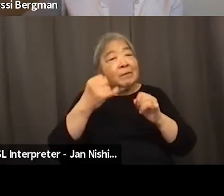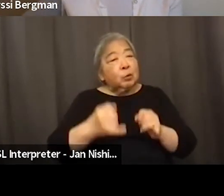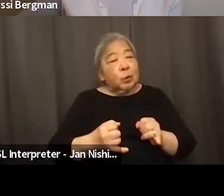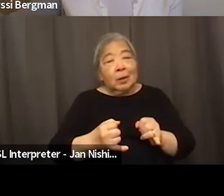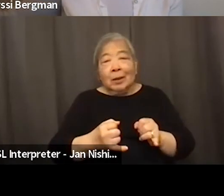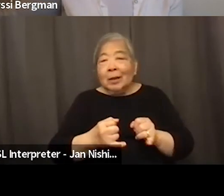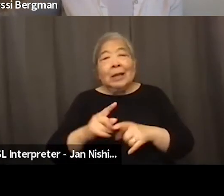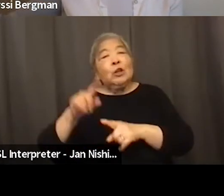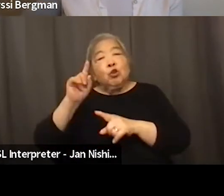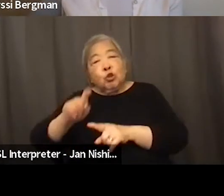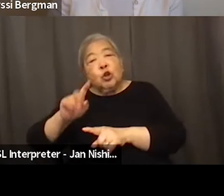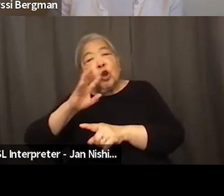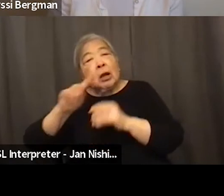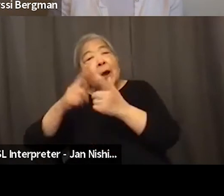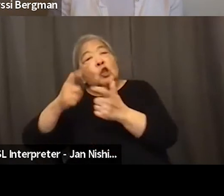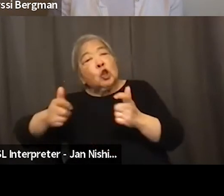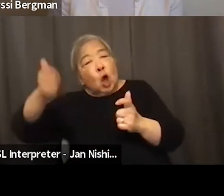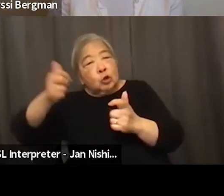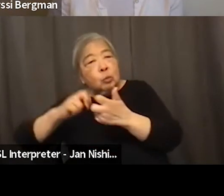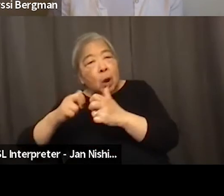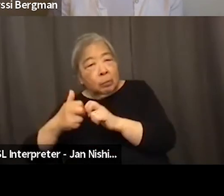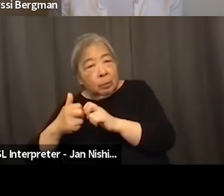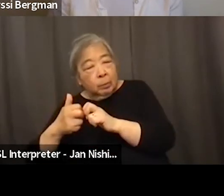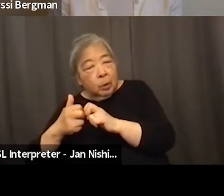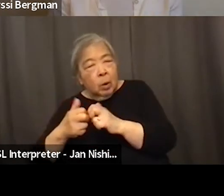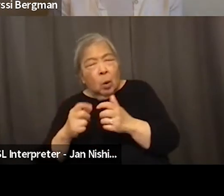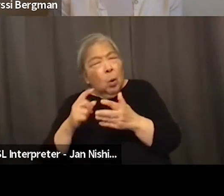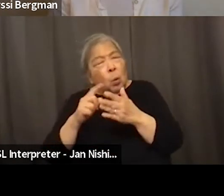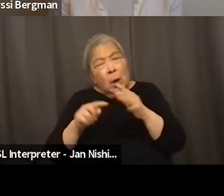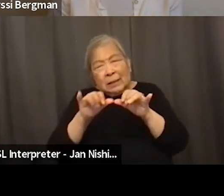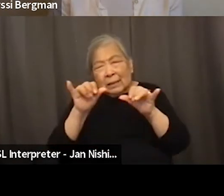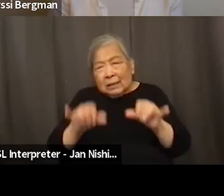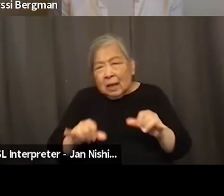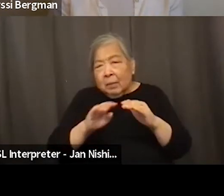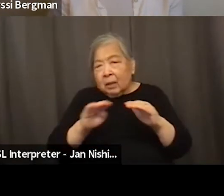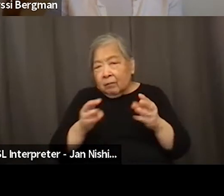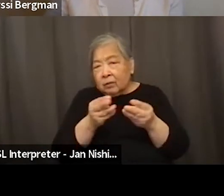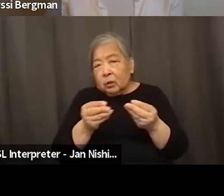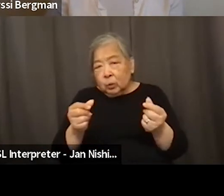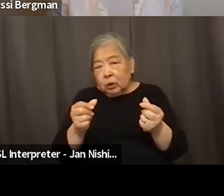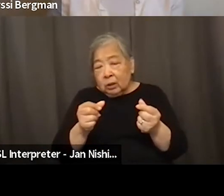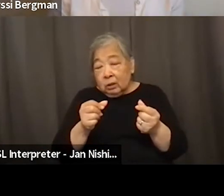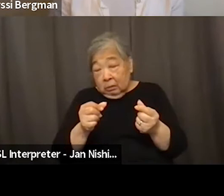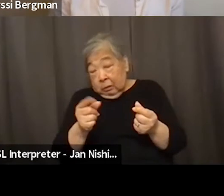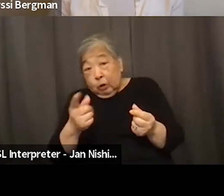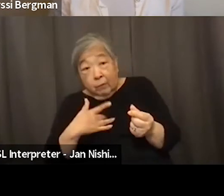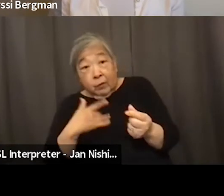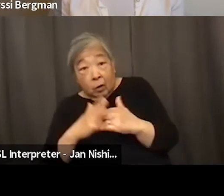larger problem as the state focused. What are systemic level solutions that you feel comfortable